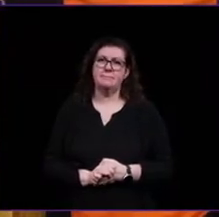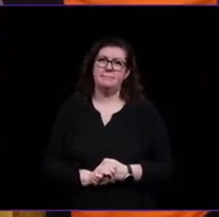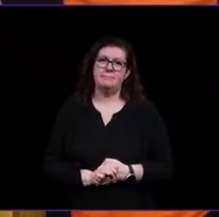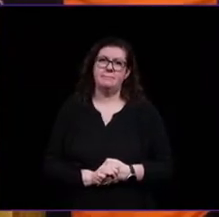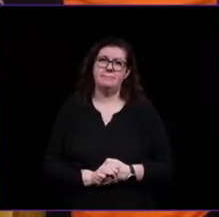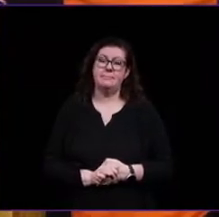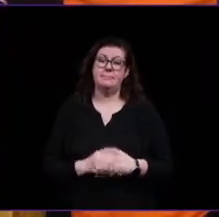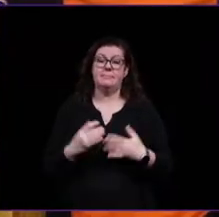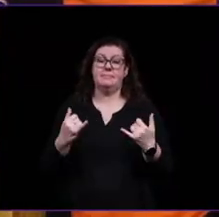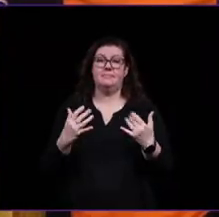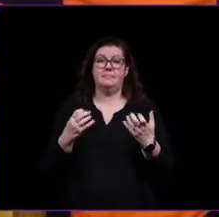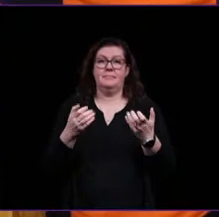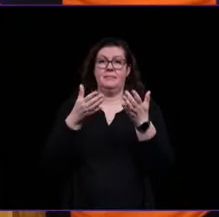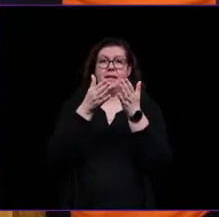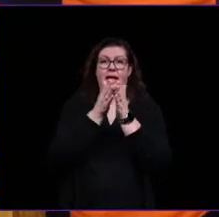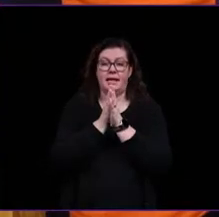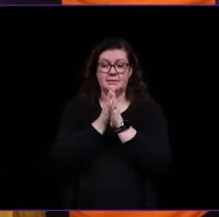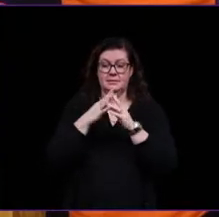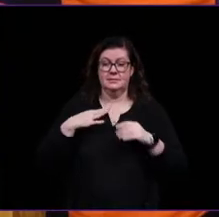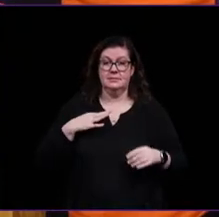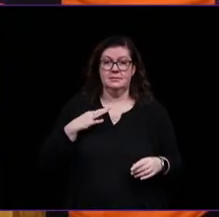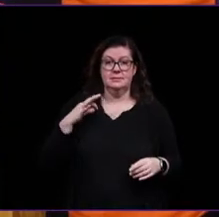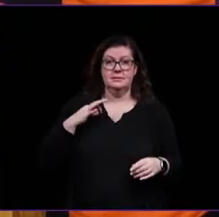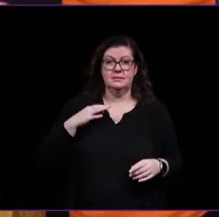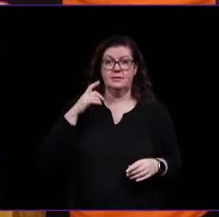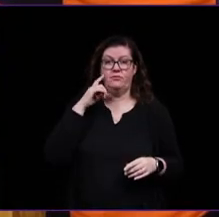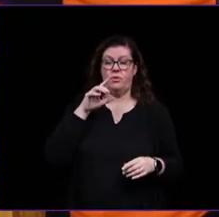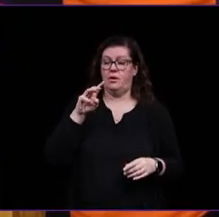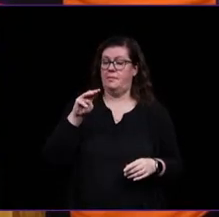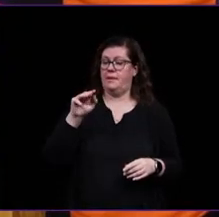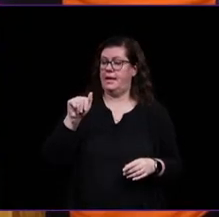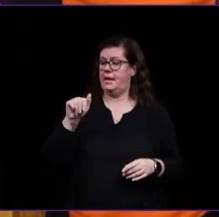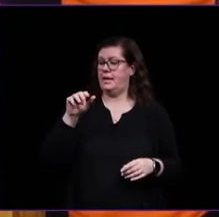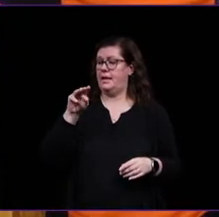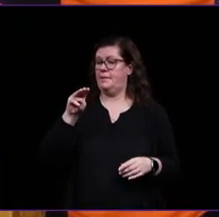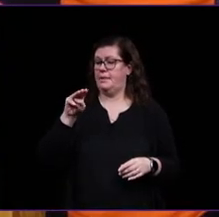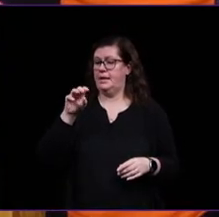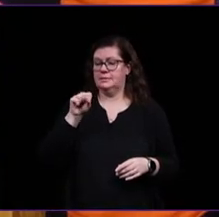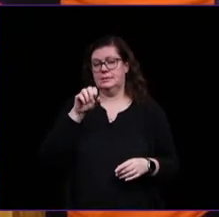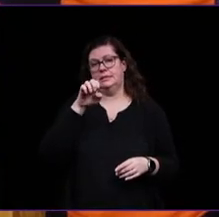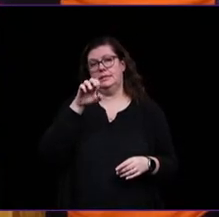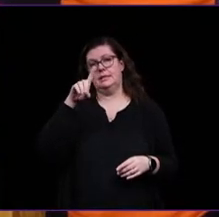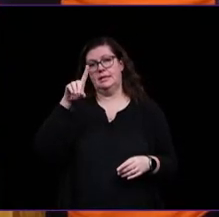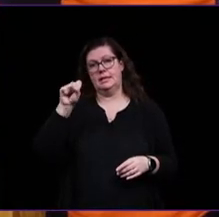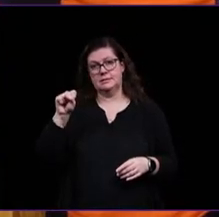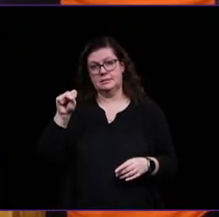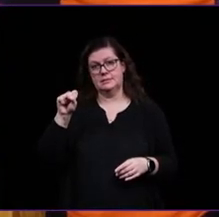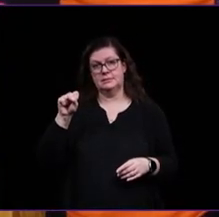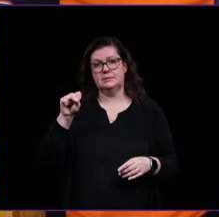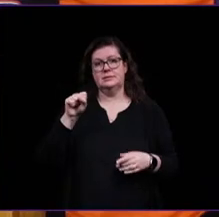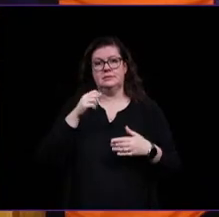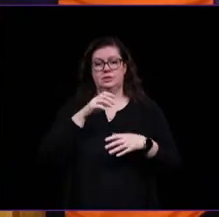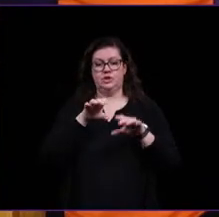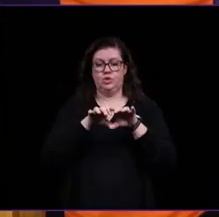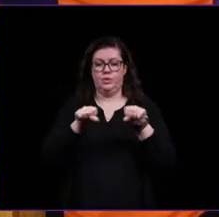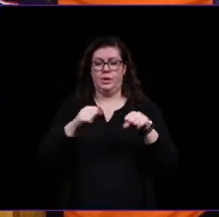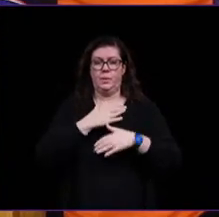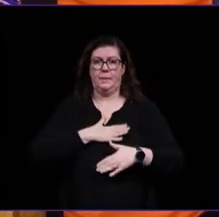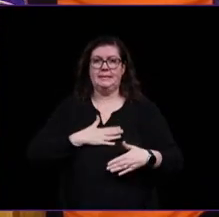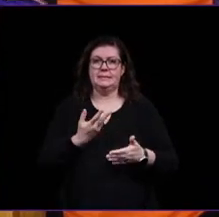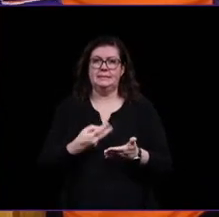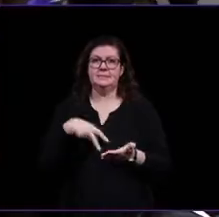I would now like to ask the candidates for the master's degree or educational specialist degree to please stand.